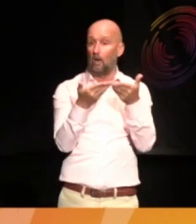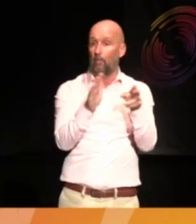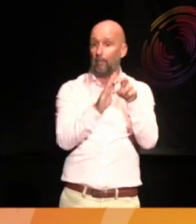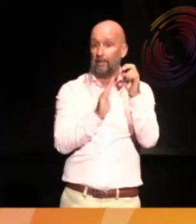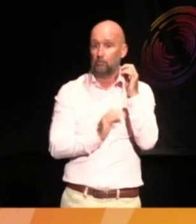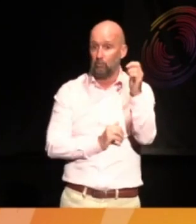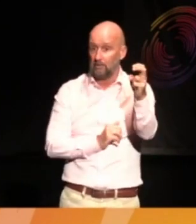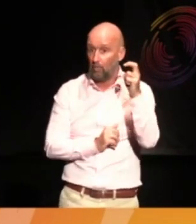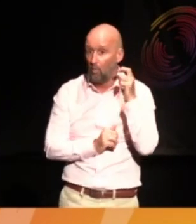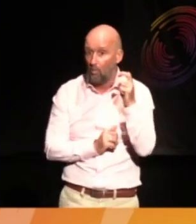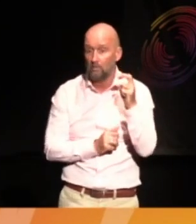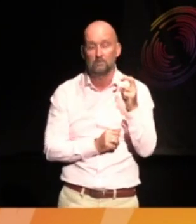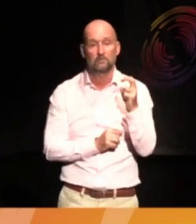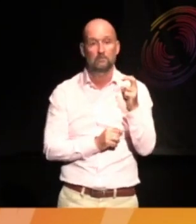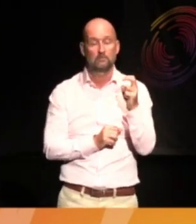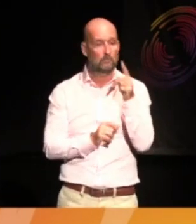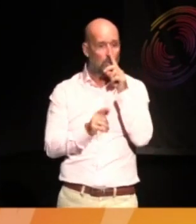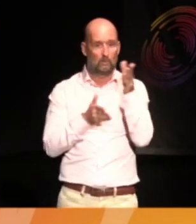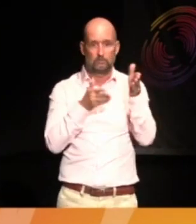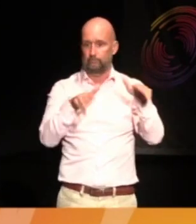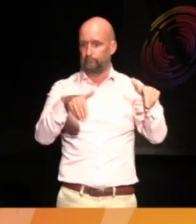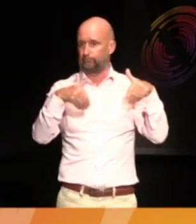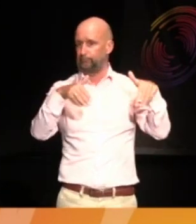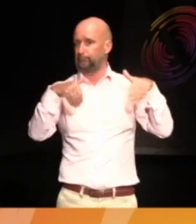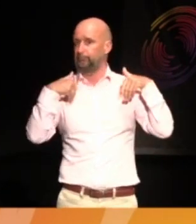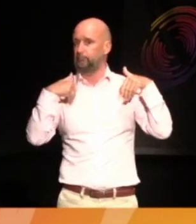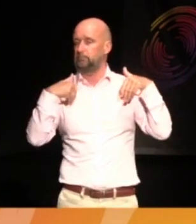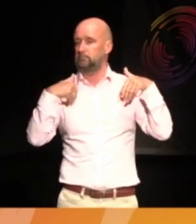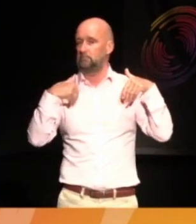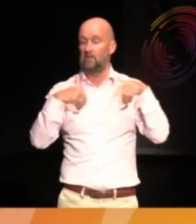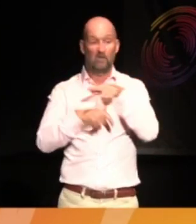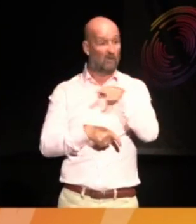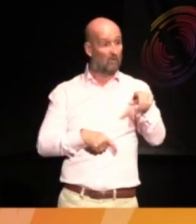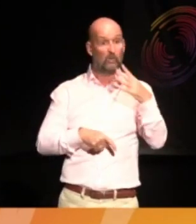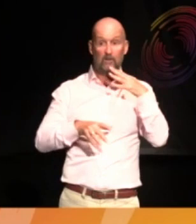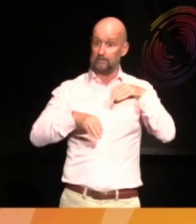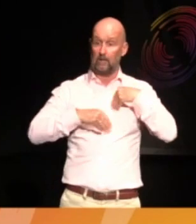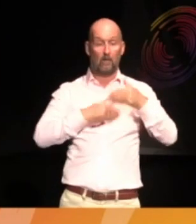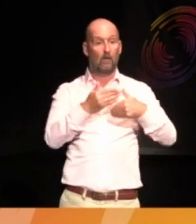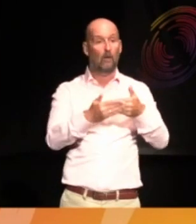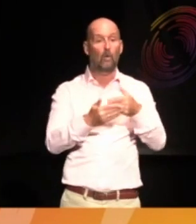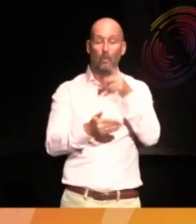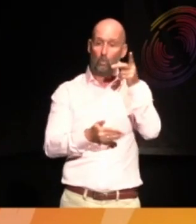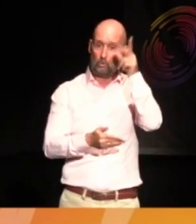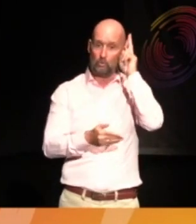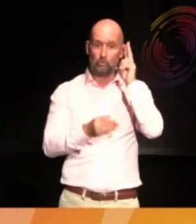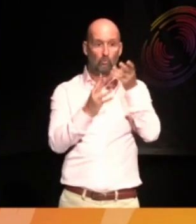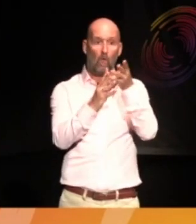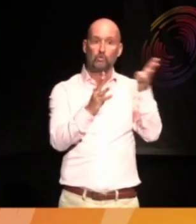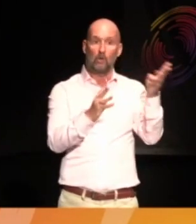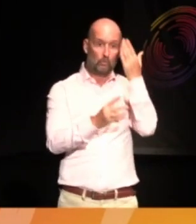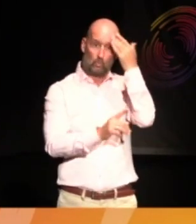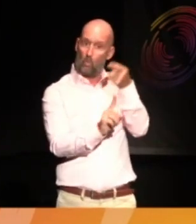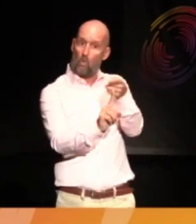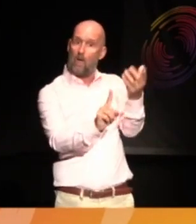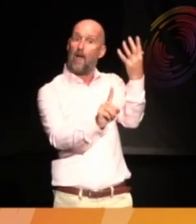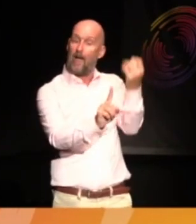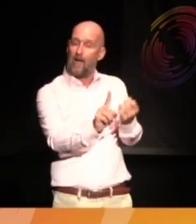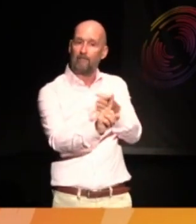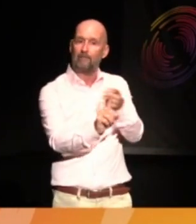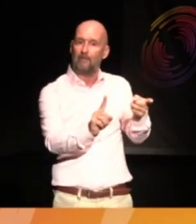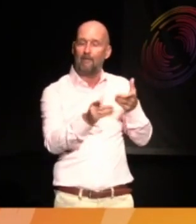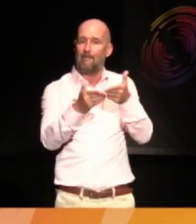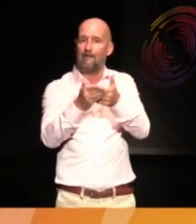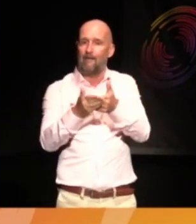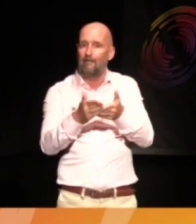Those basic things that we all sort of take for granted, a lot of people with these hidden neurological conditions would struggle to gain access